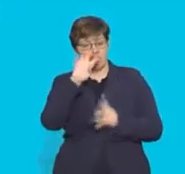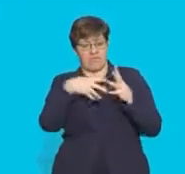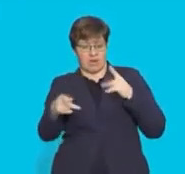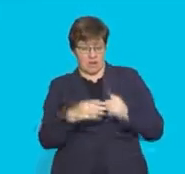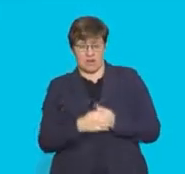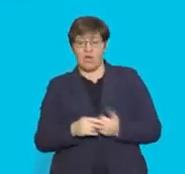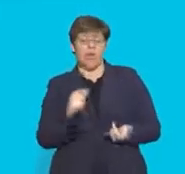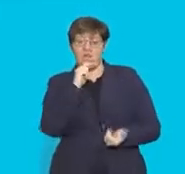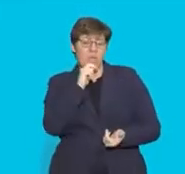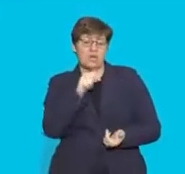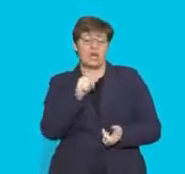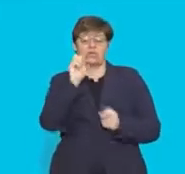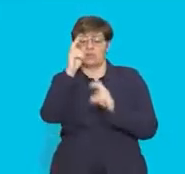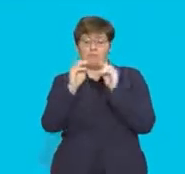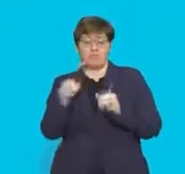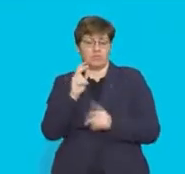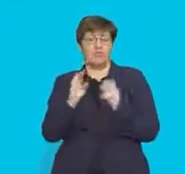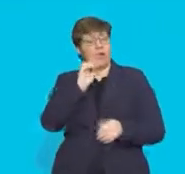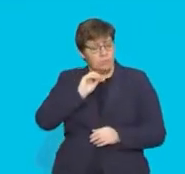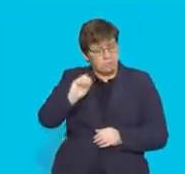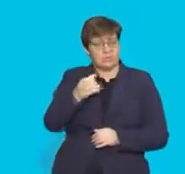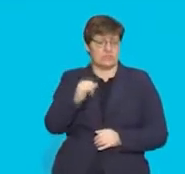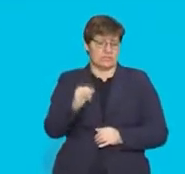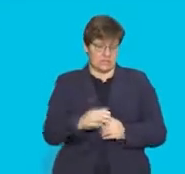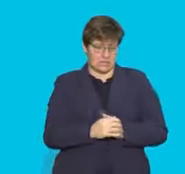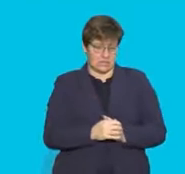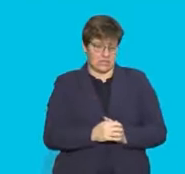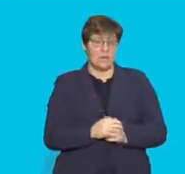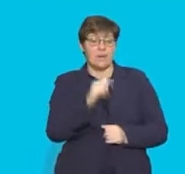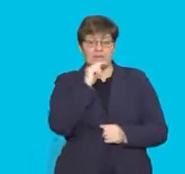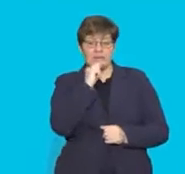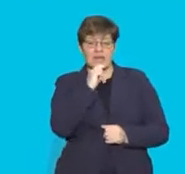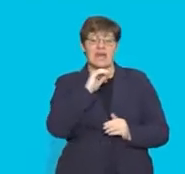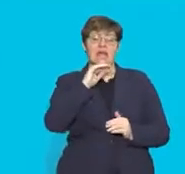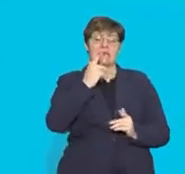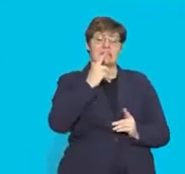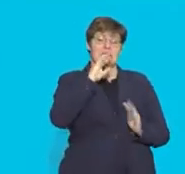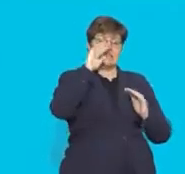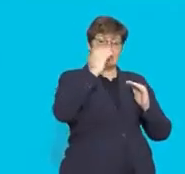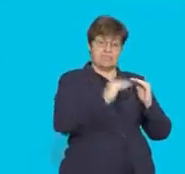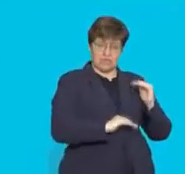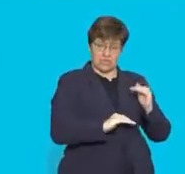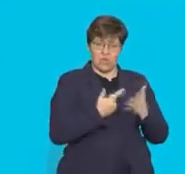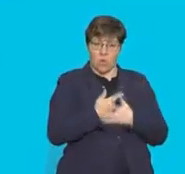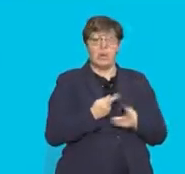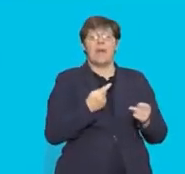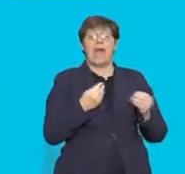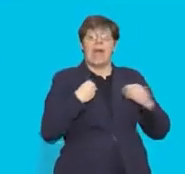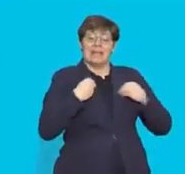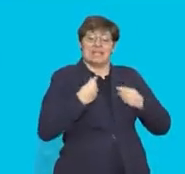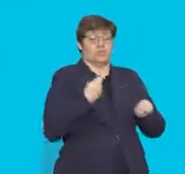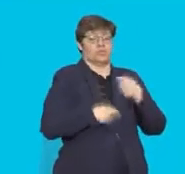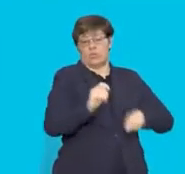even if it's 12 over 12. Okay, so what's the 60,000? It's your depreciation on your unsold